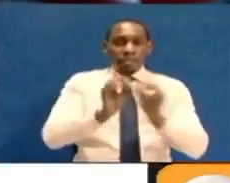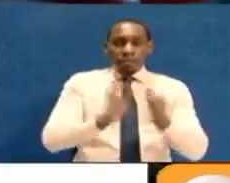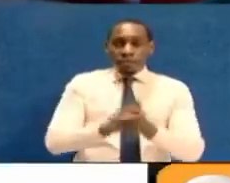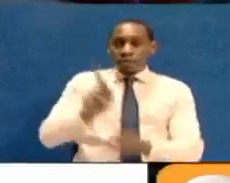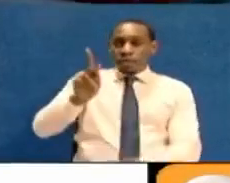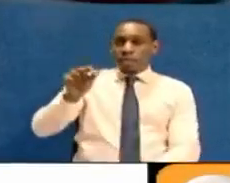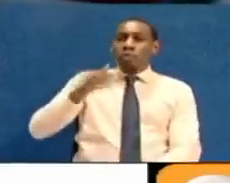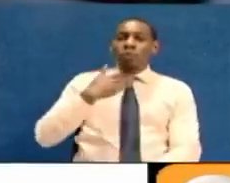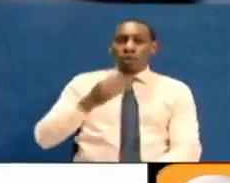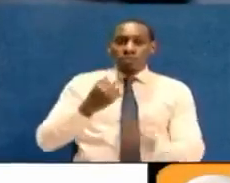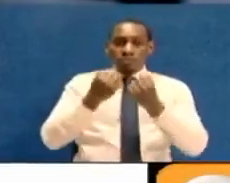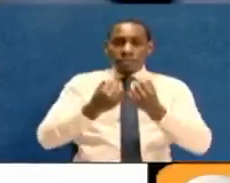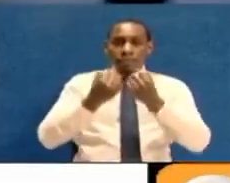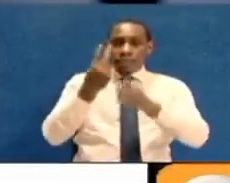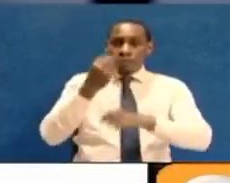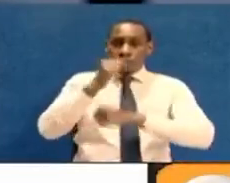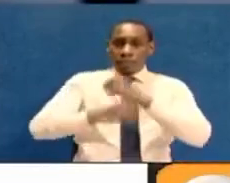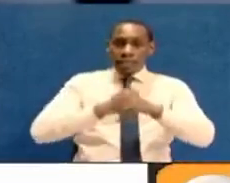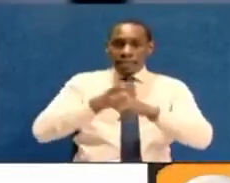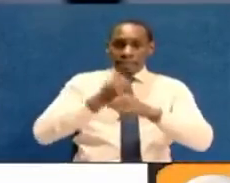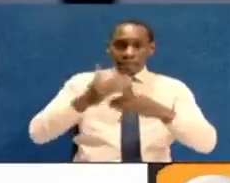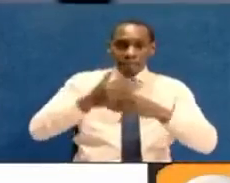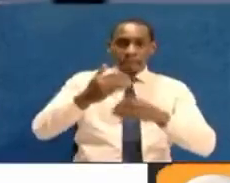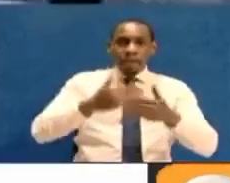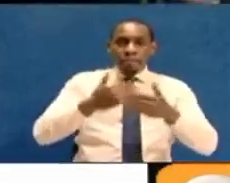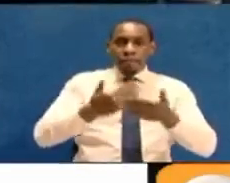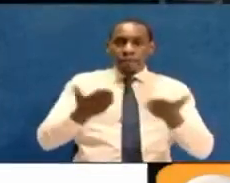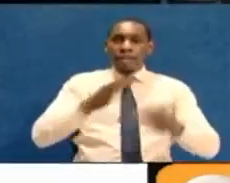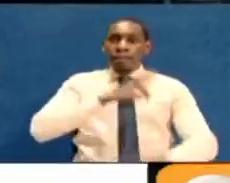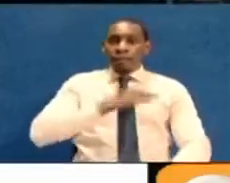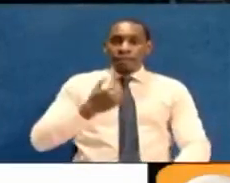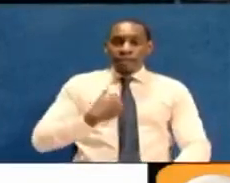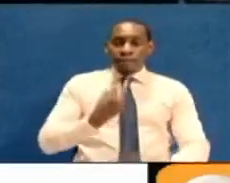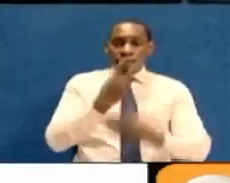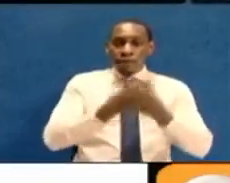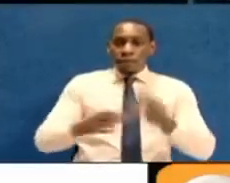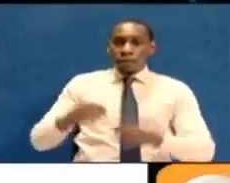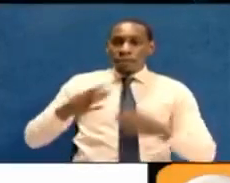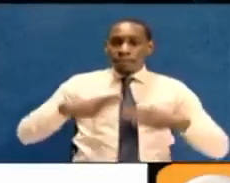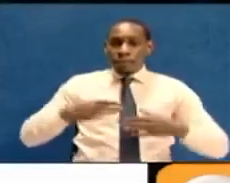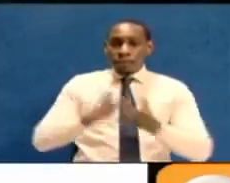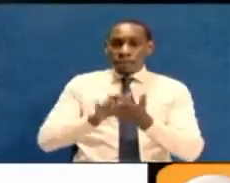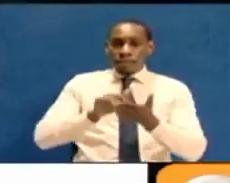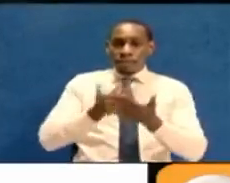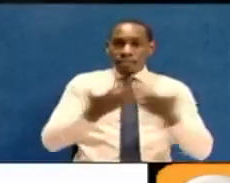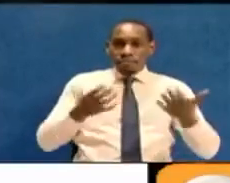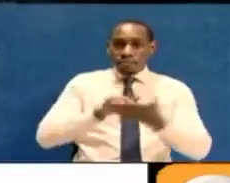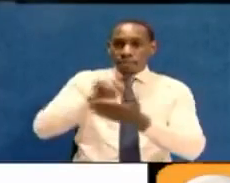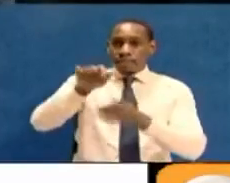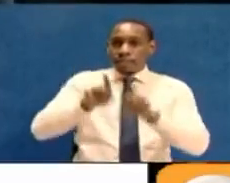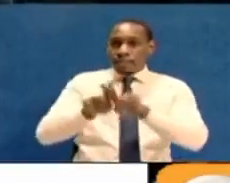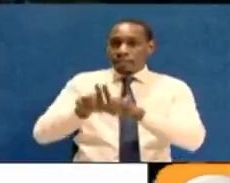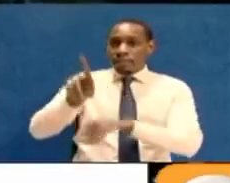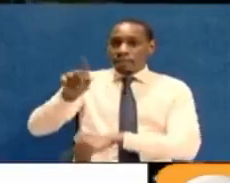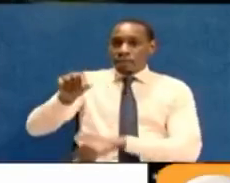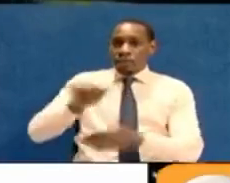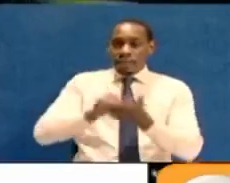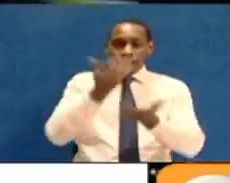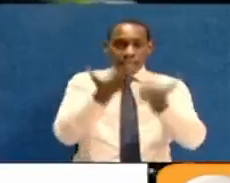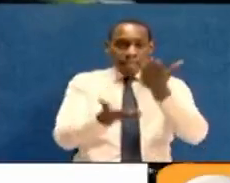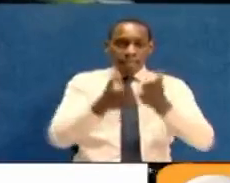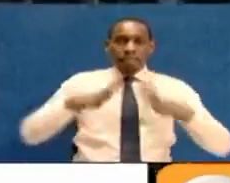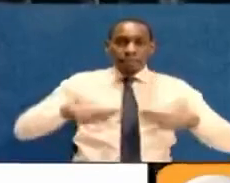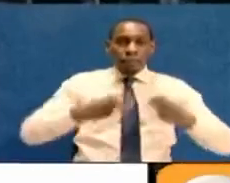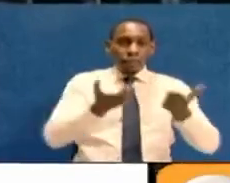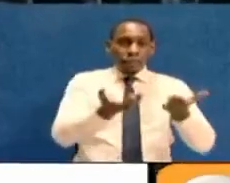to stabilize for the next 2 years before it starts making any gains, both on the passenger and cargo fronts. The airline also says that it is assessing